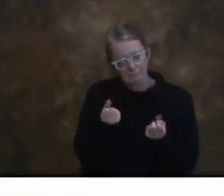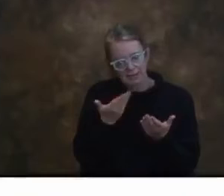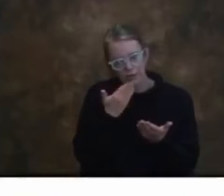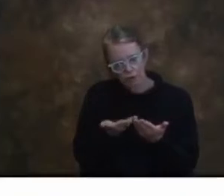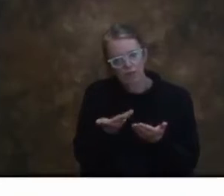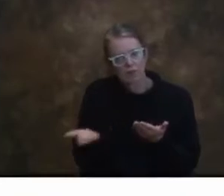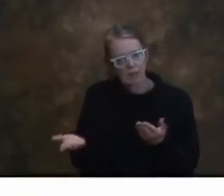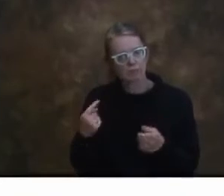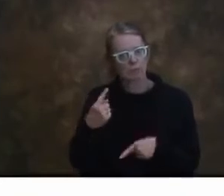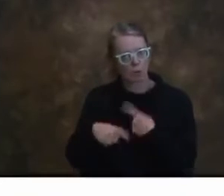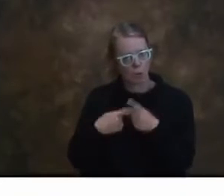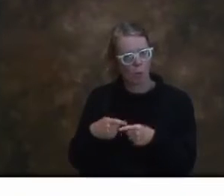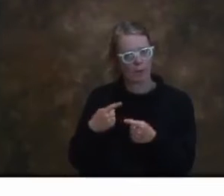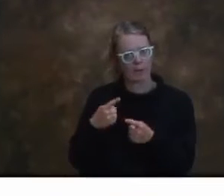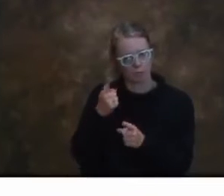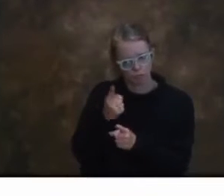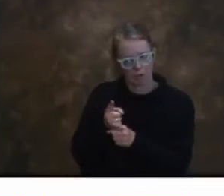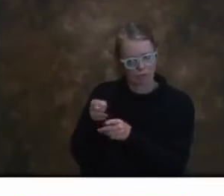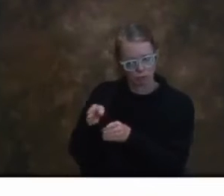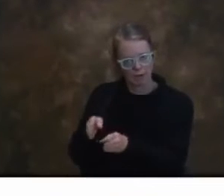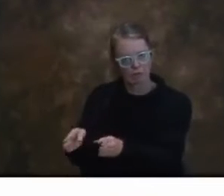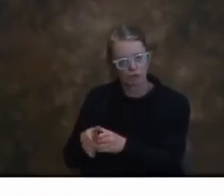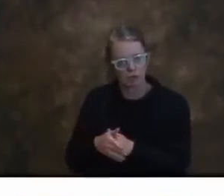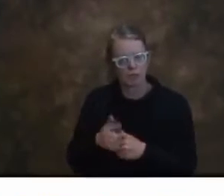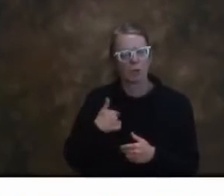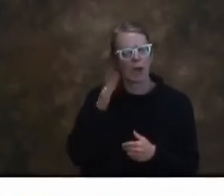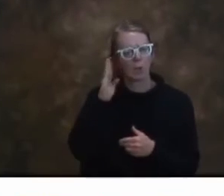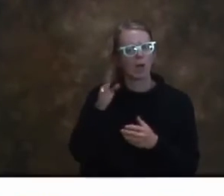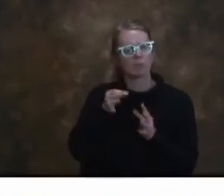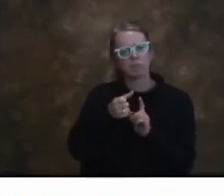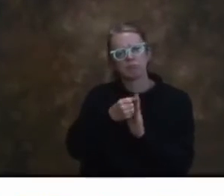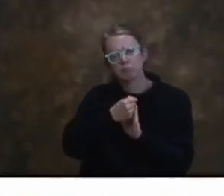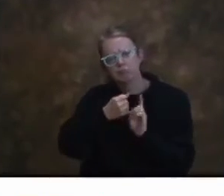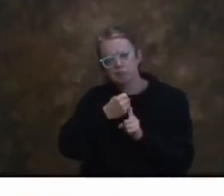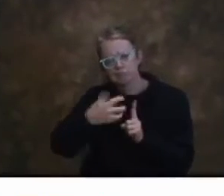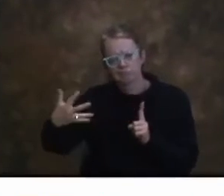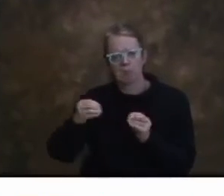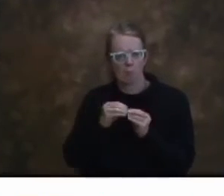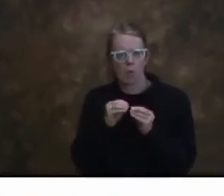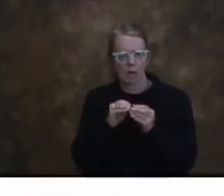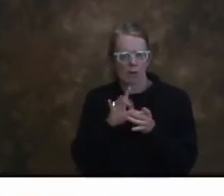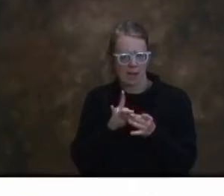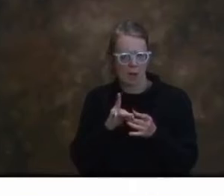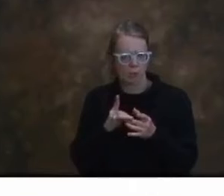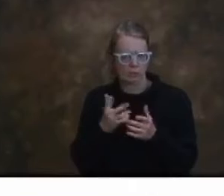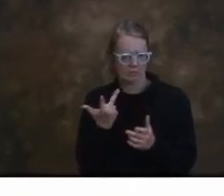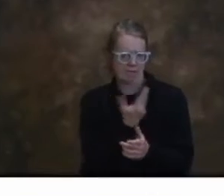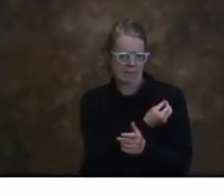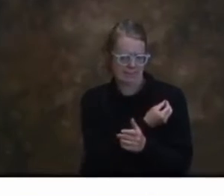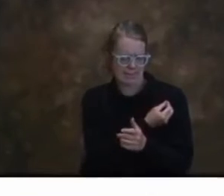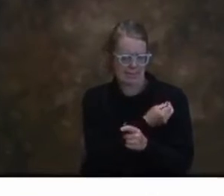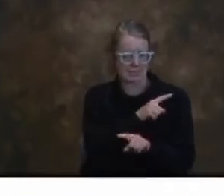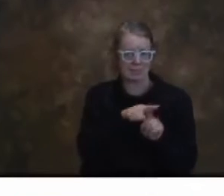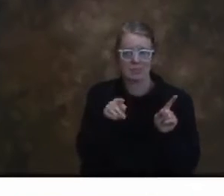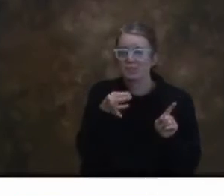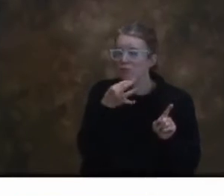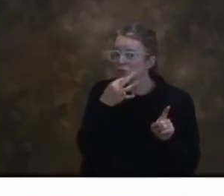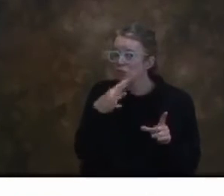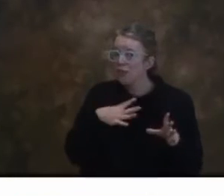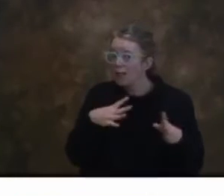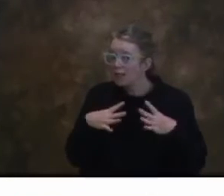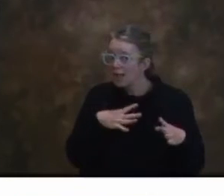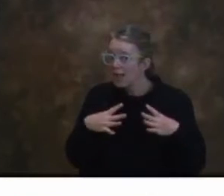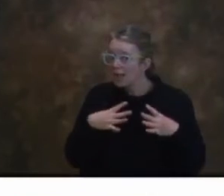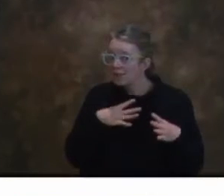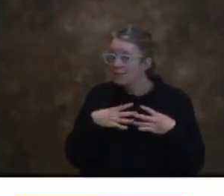in a little bit as I talk about our vaccine efforts. But with the holidays approaching, please help us minimize the impact of